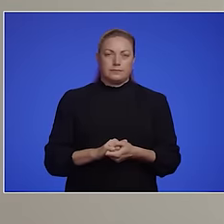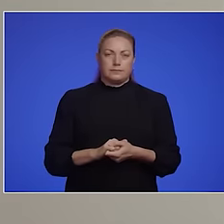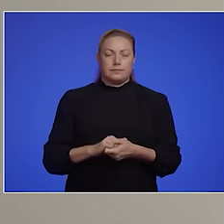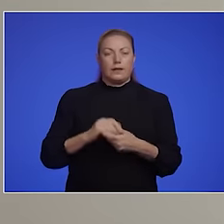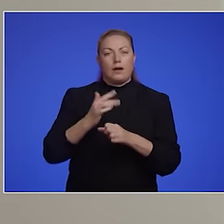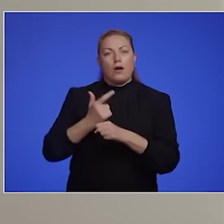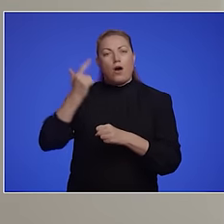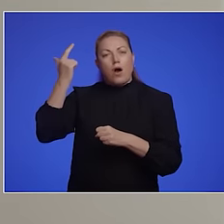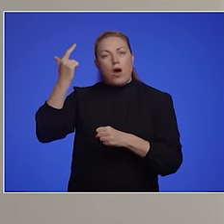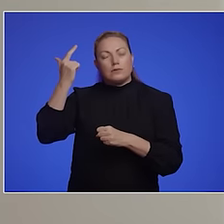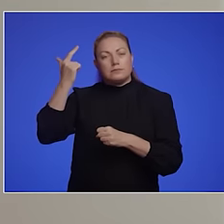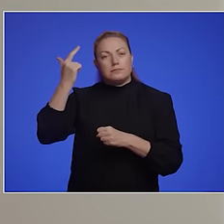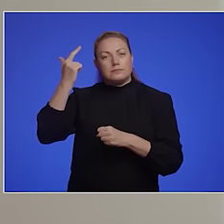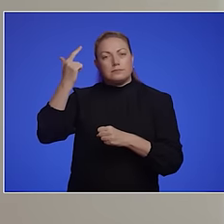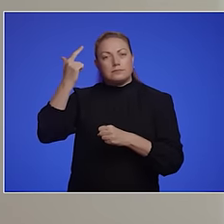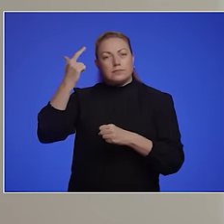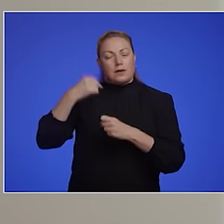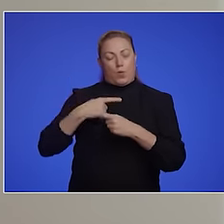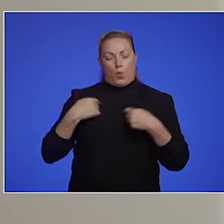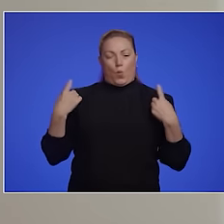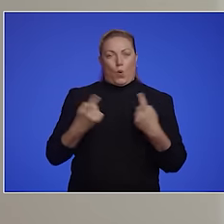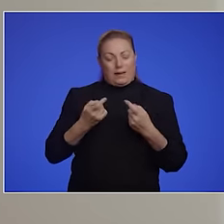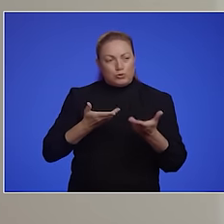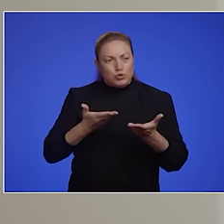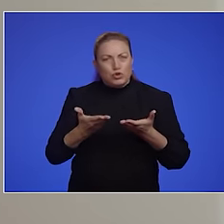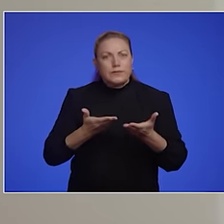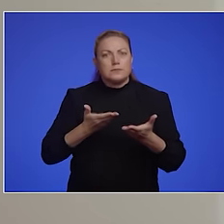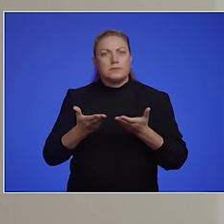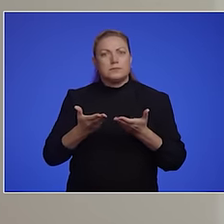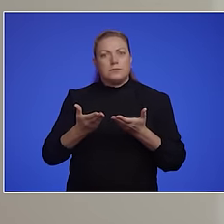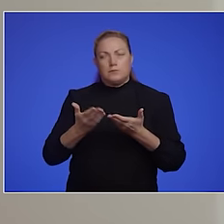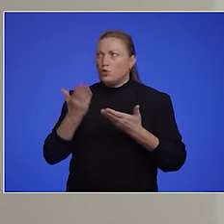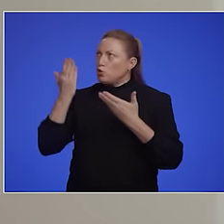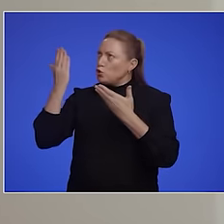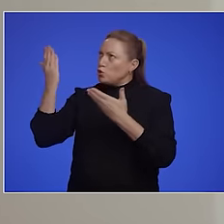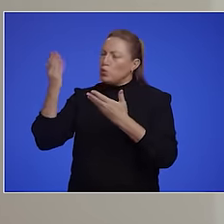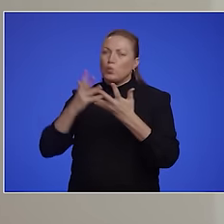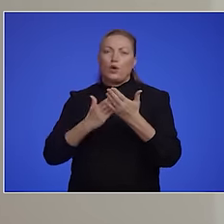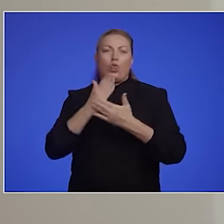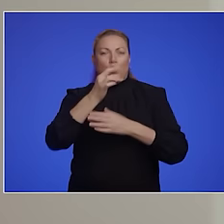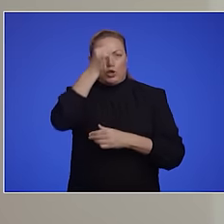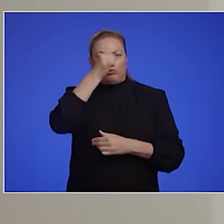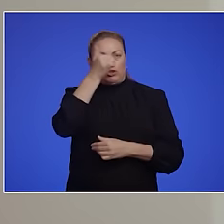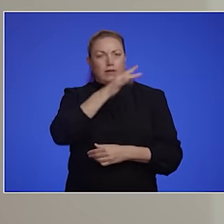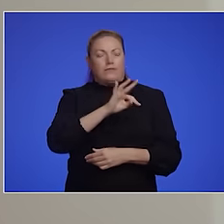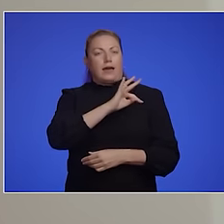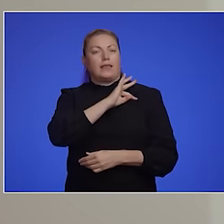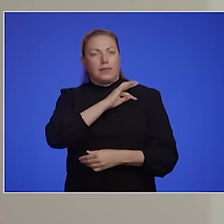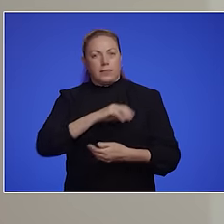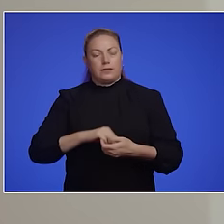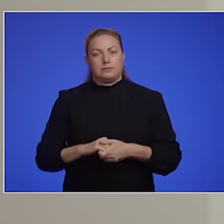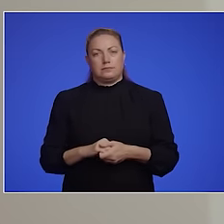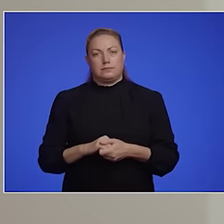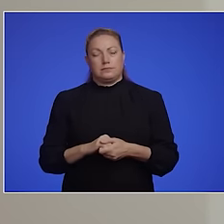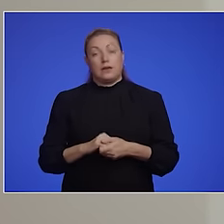Hear us almighty God And having instilled in your servants The teachings of the Christian faith Graciously purify